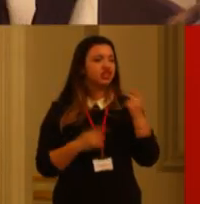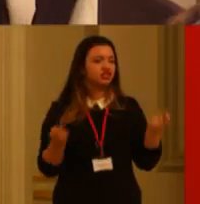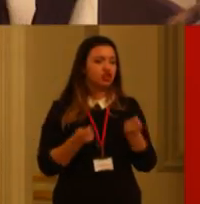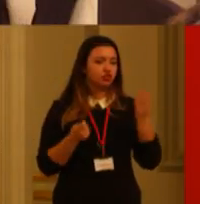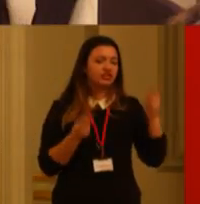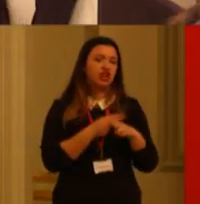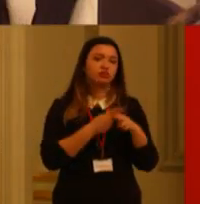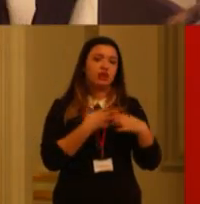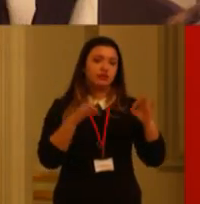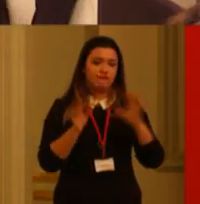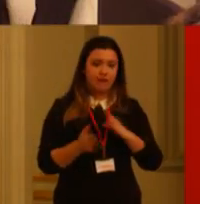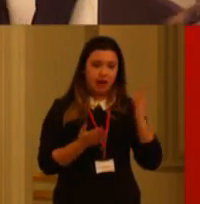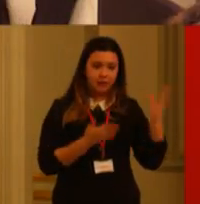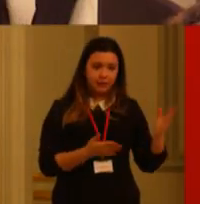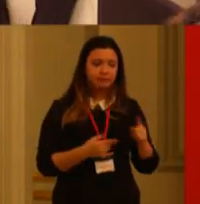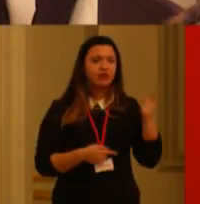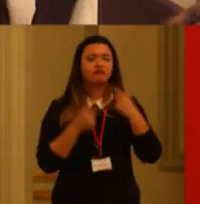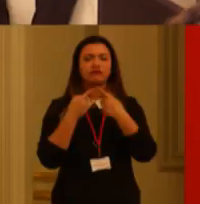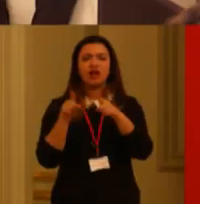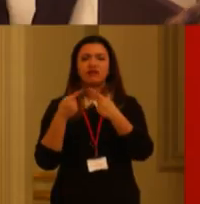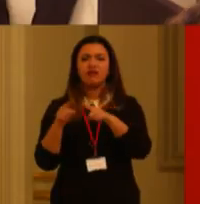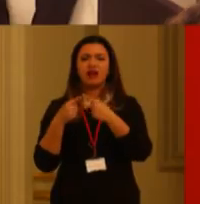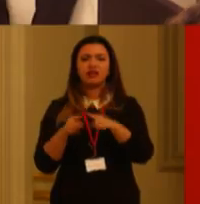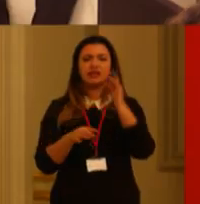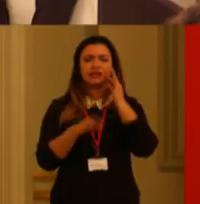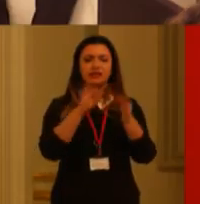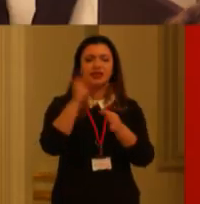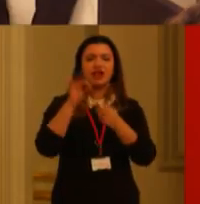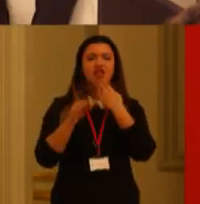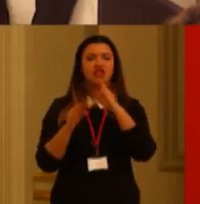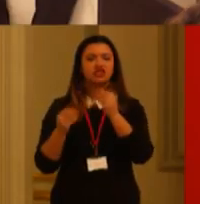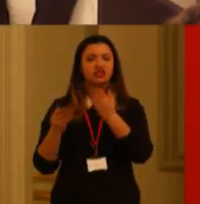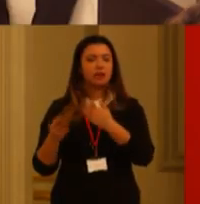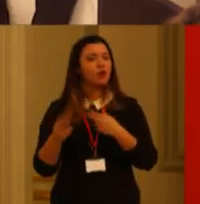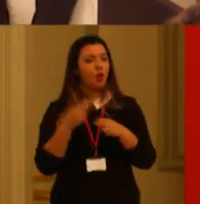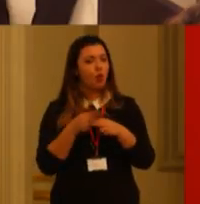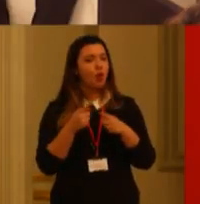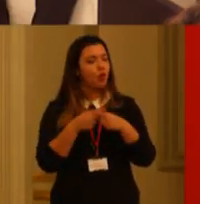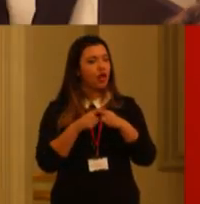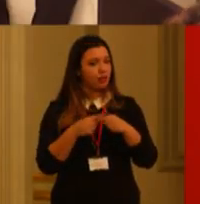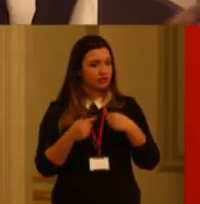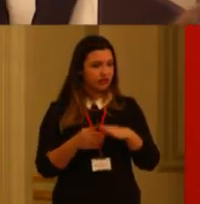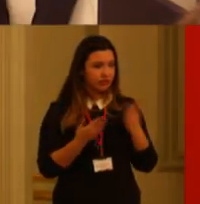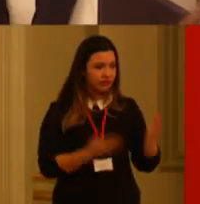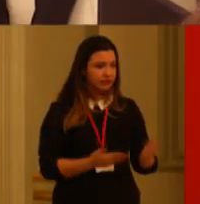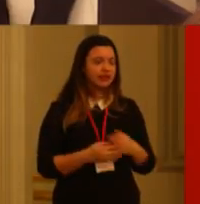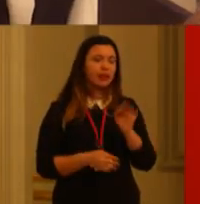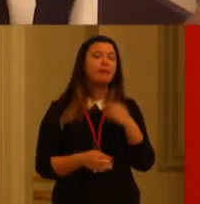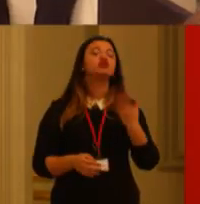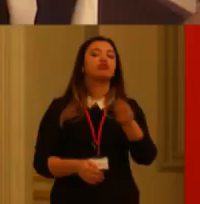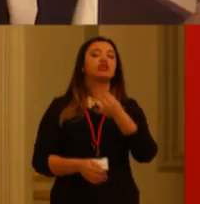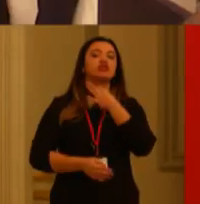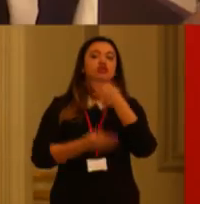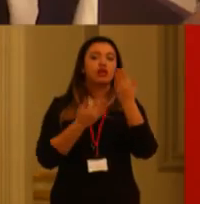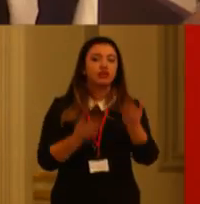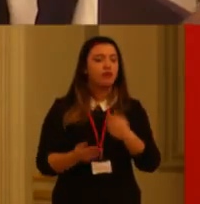share with us your insight and experience? You've been involved with young people for years now. Could you share your